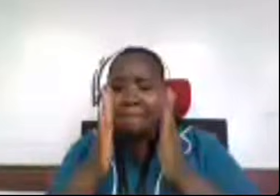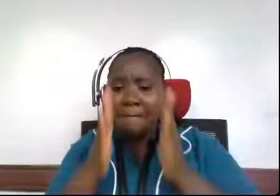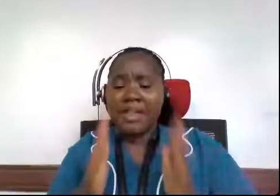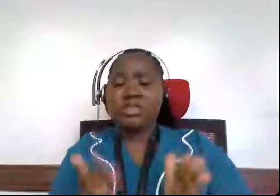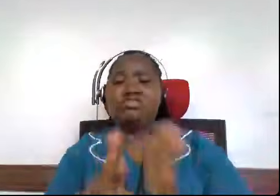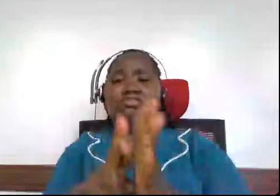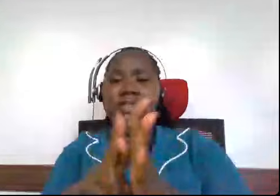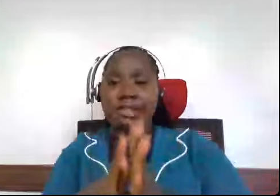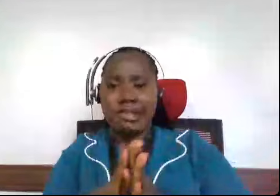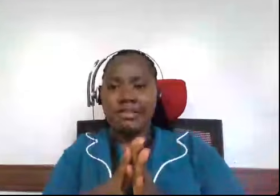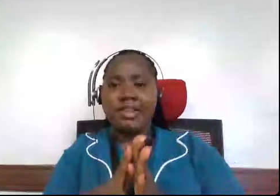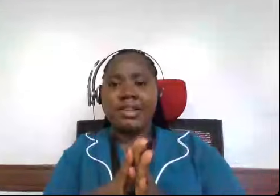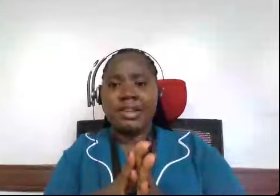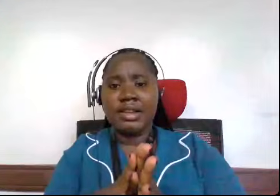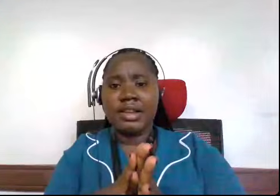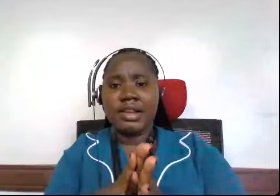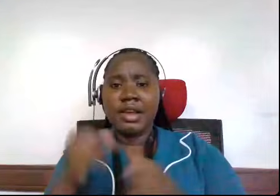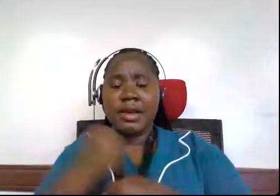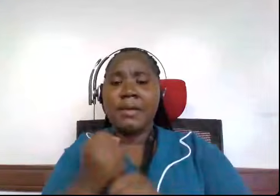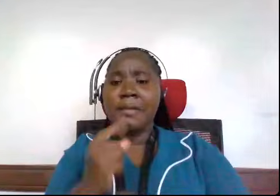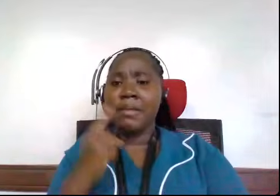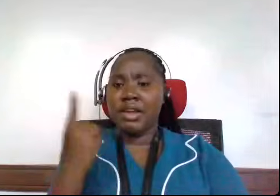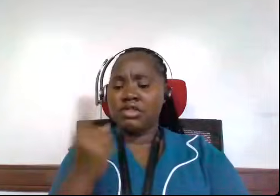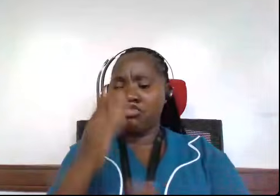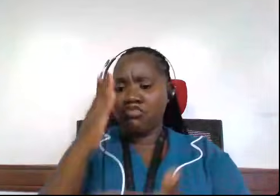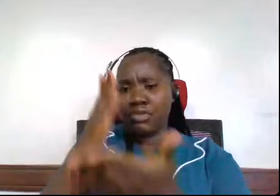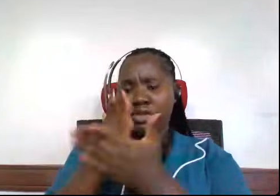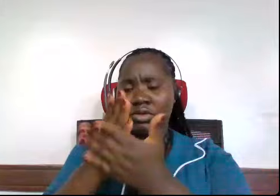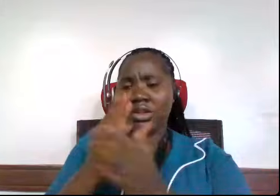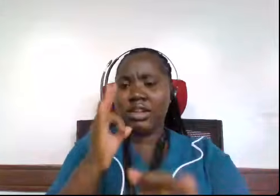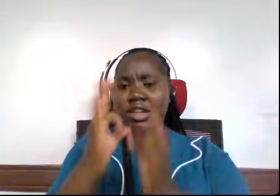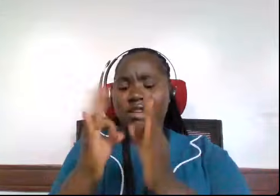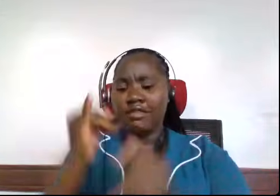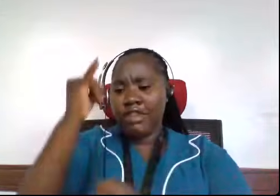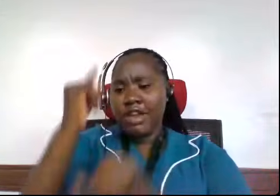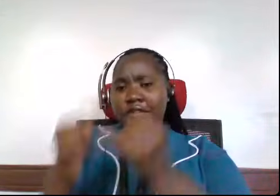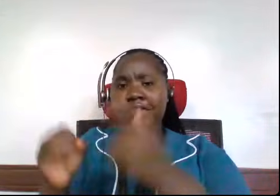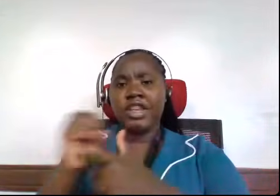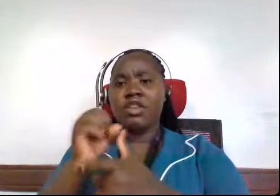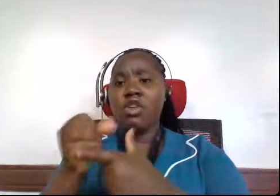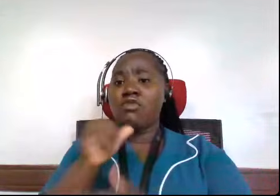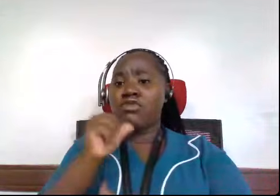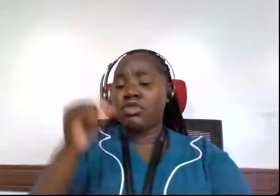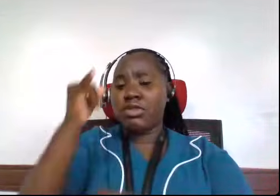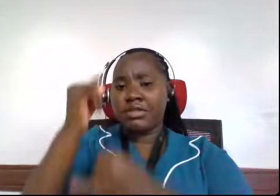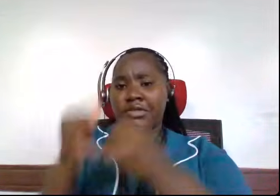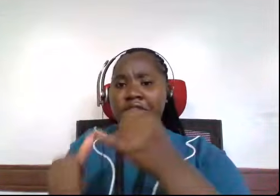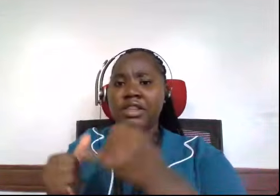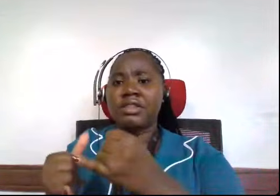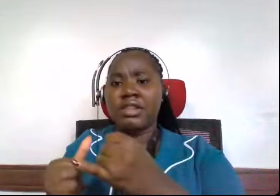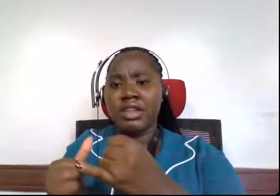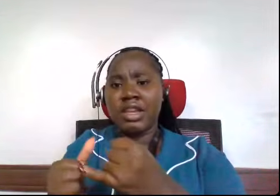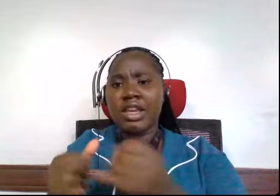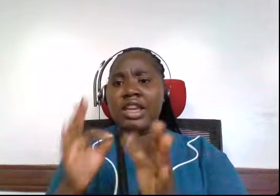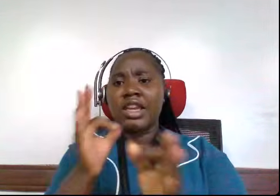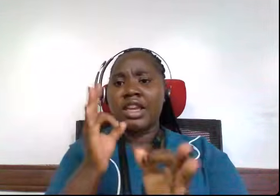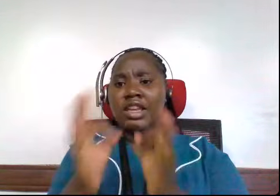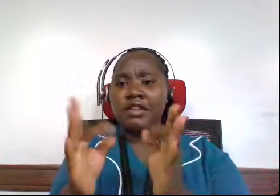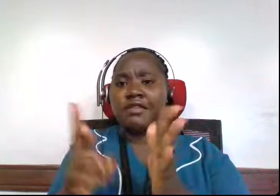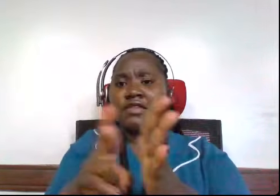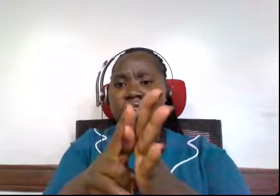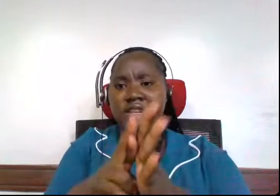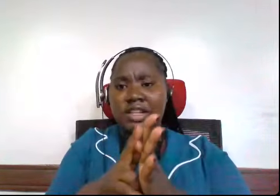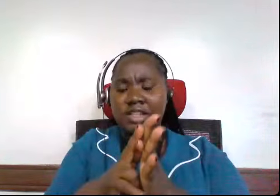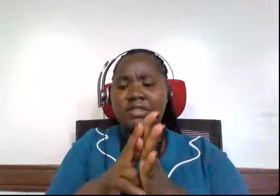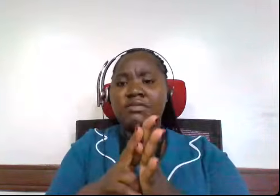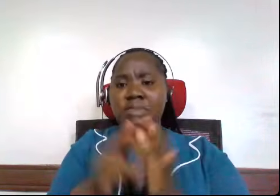makes us to be able to confirm whether it is final or not. And we said, if it is being received by an individual with